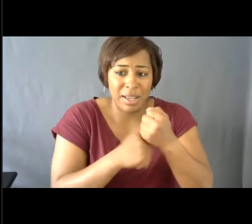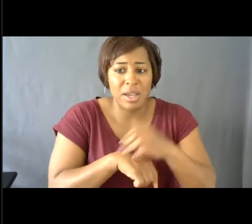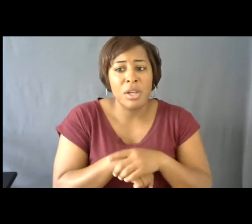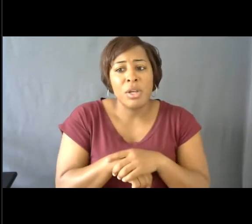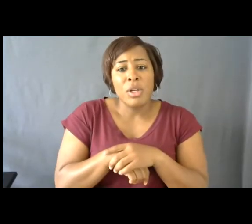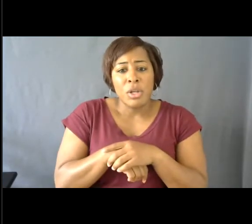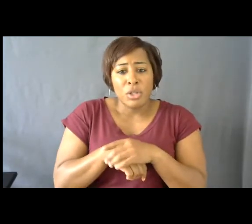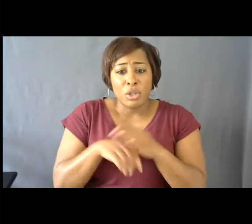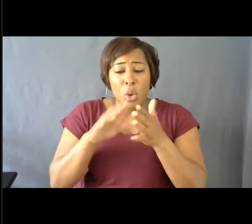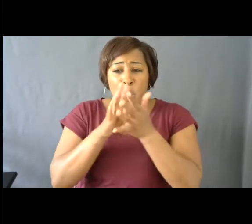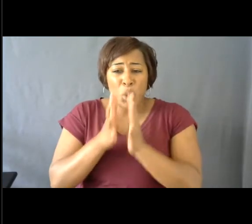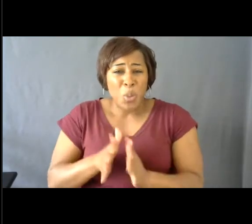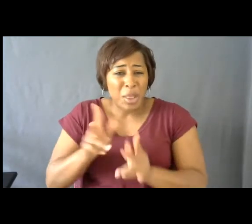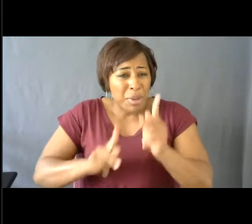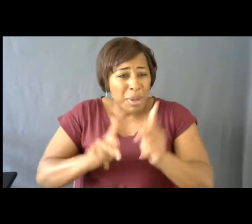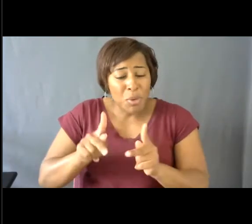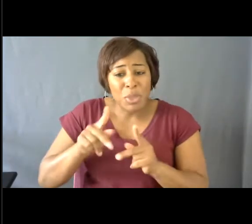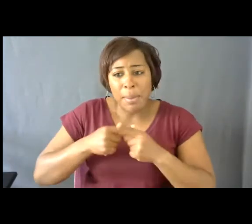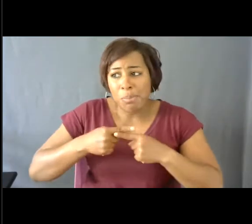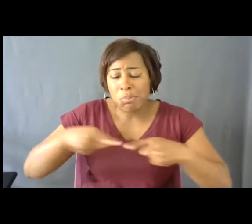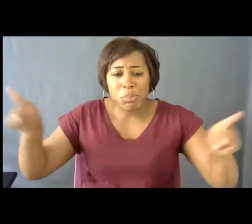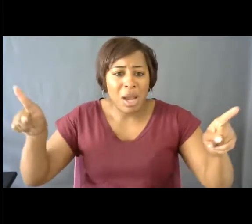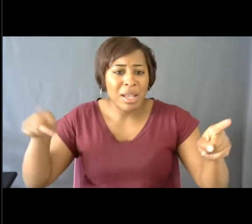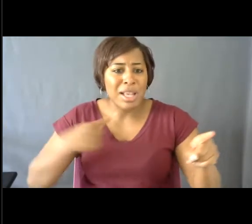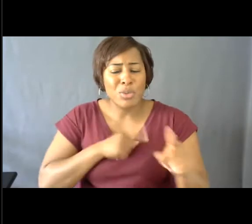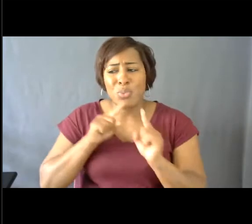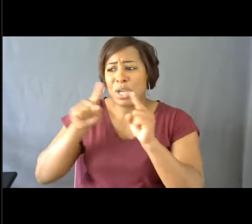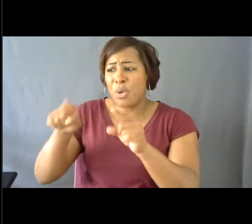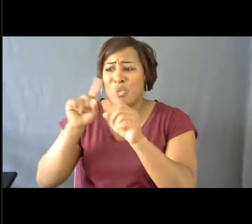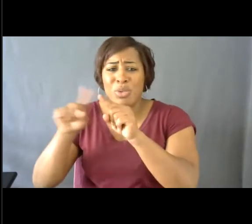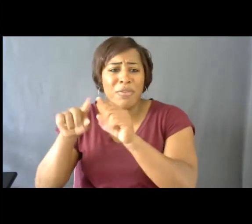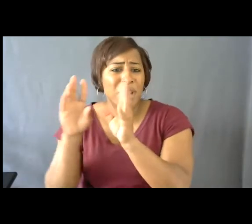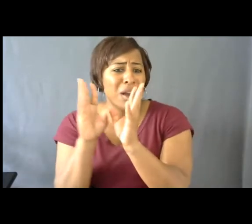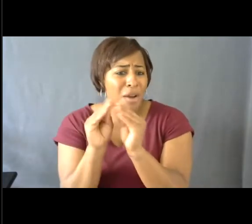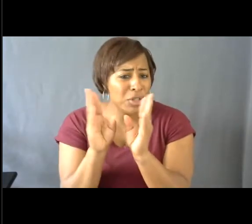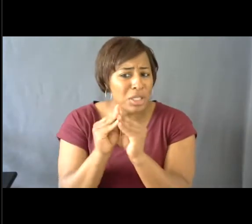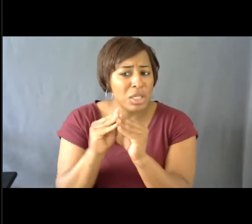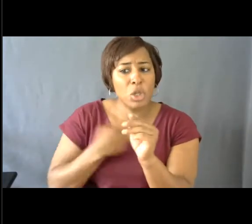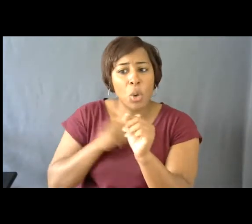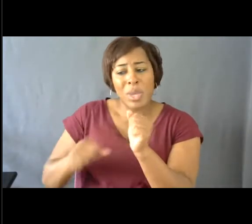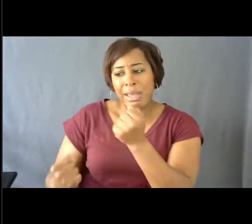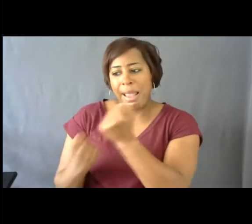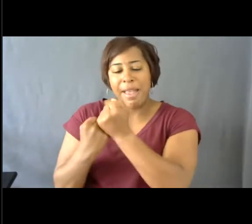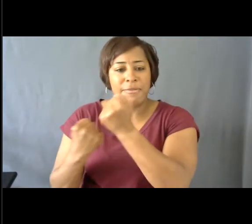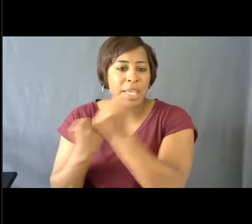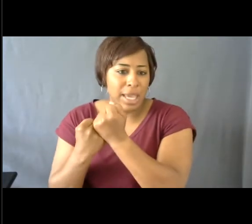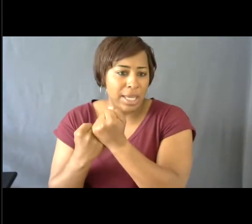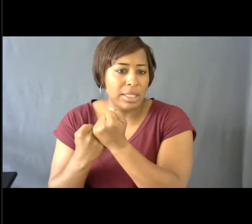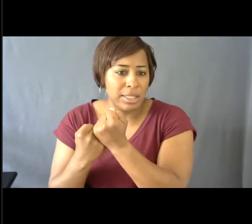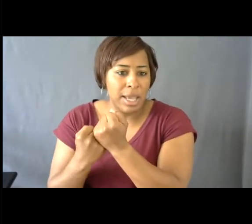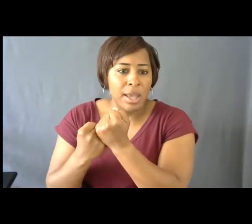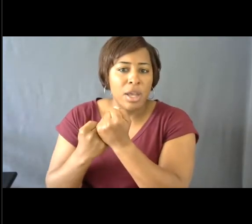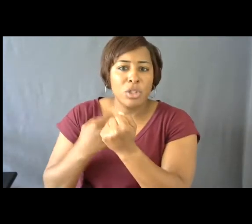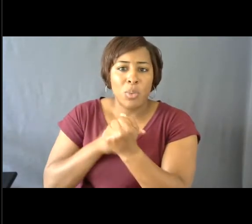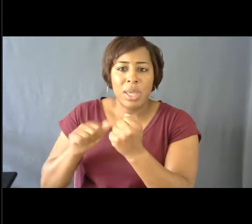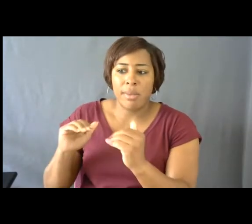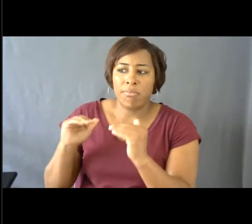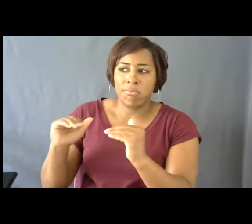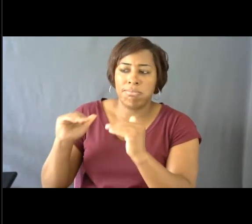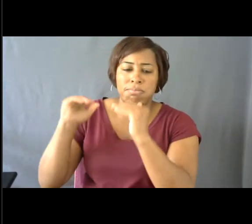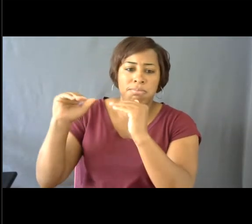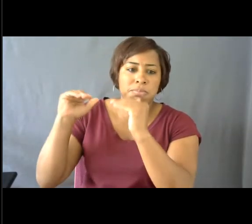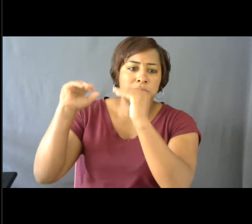at the conferences, we are side by side with them. And so to advocate upwards is a great thing for us to be able to do.